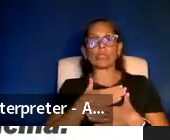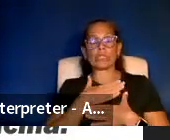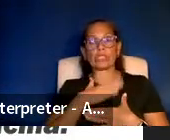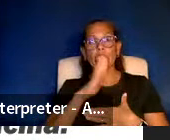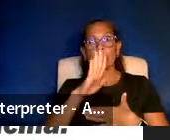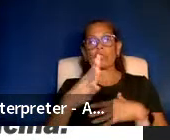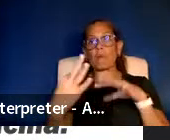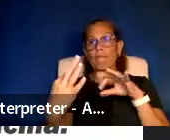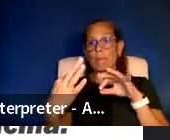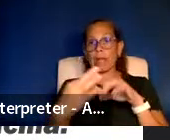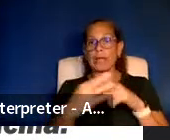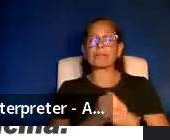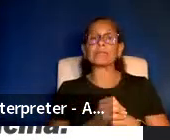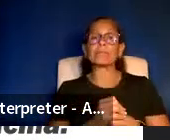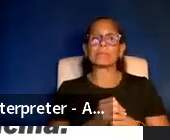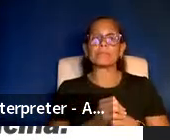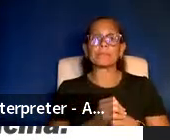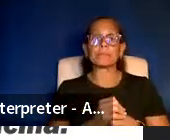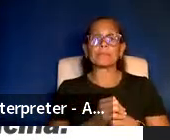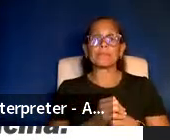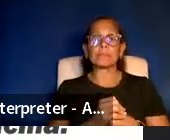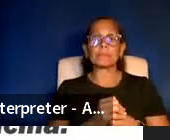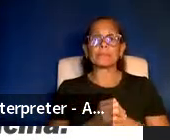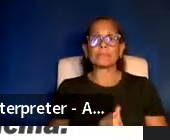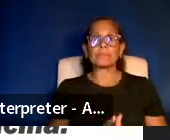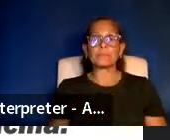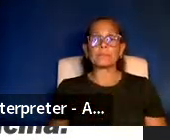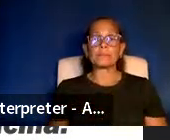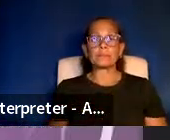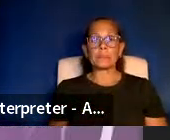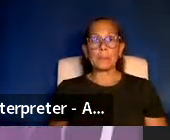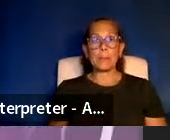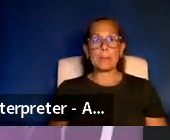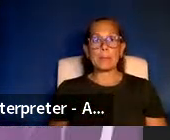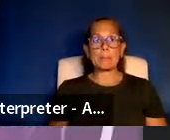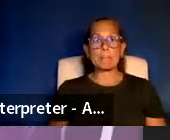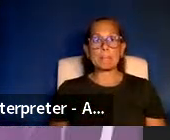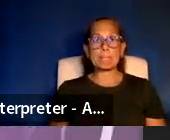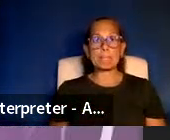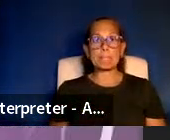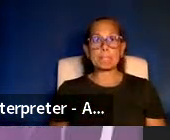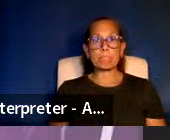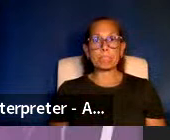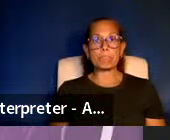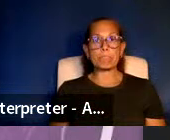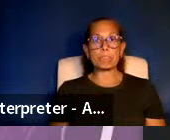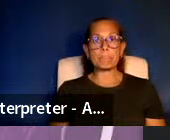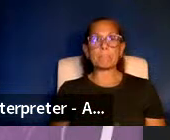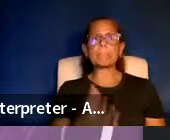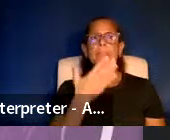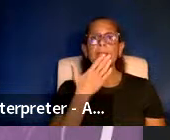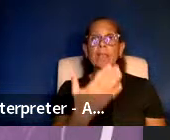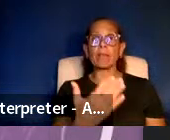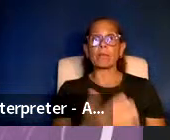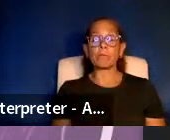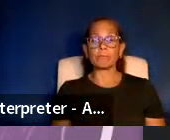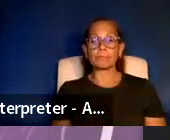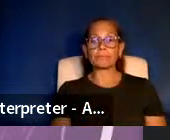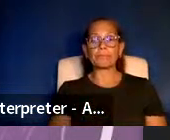your feedback. Thanks, everyone.